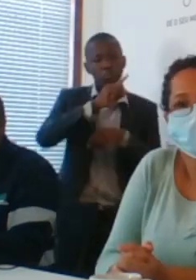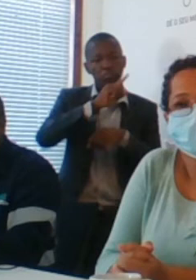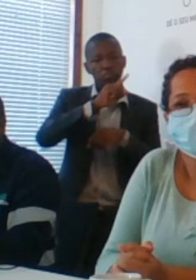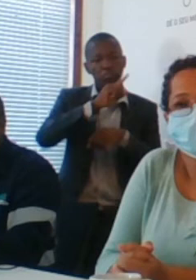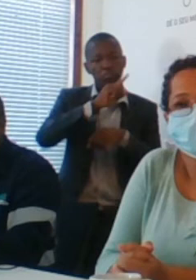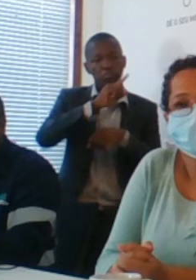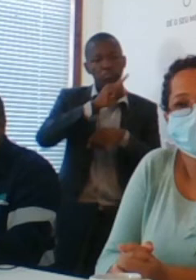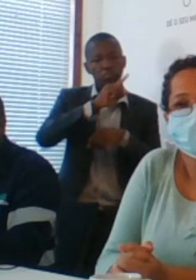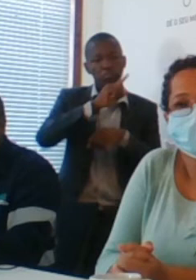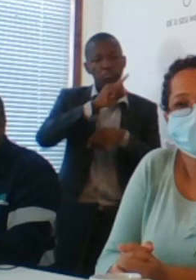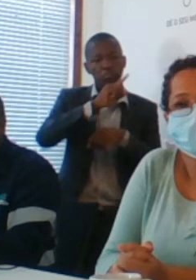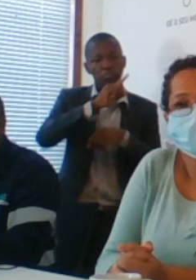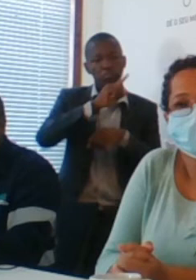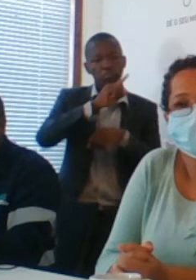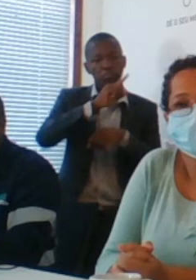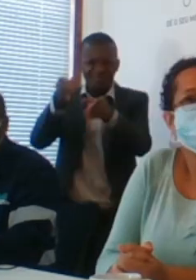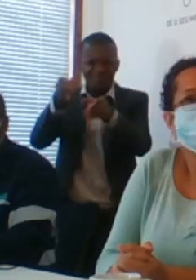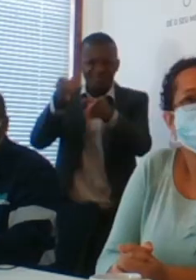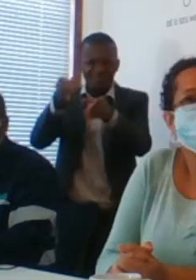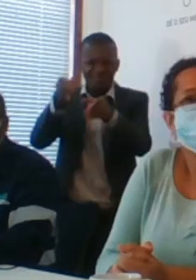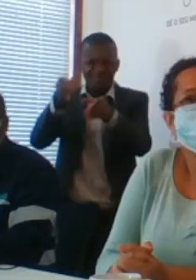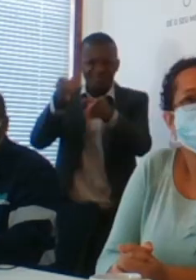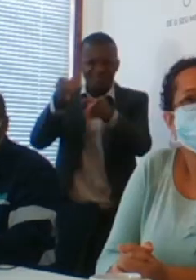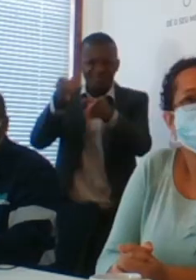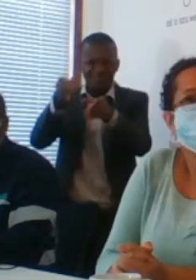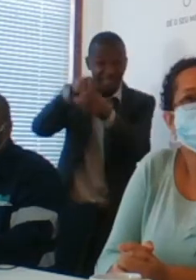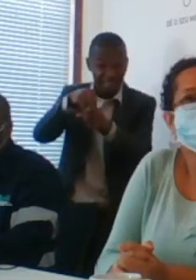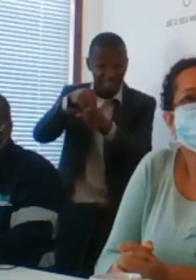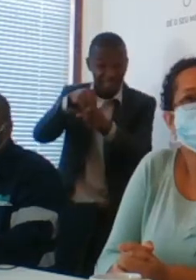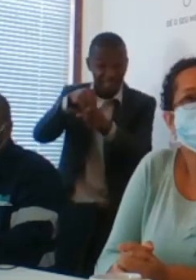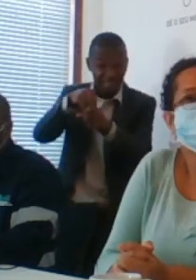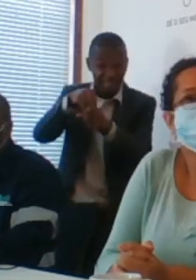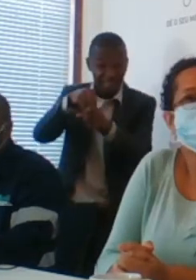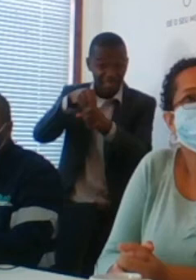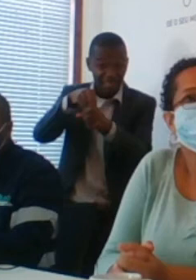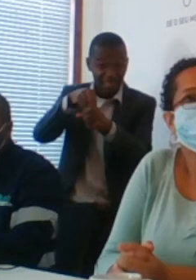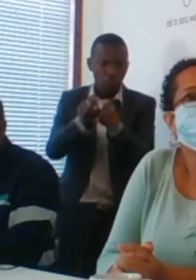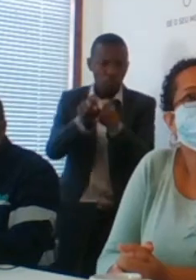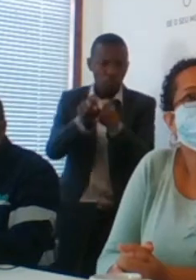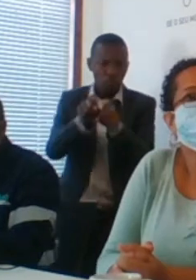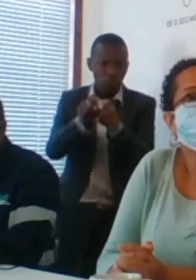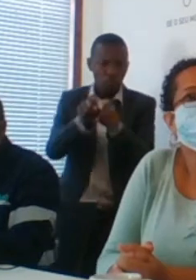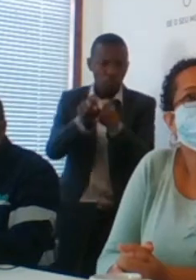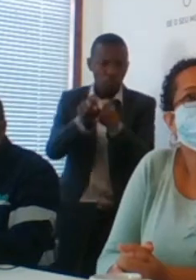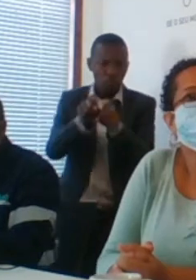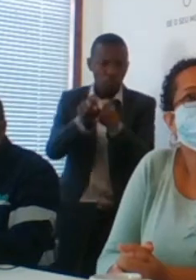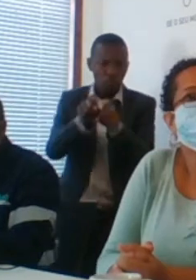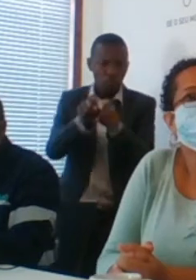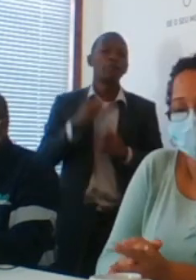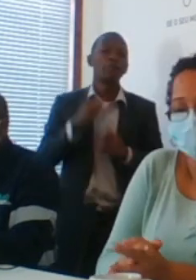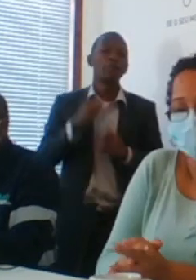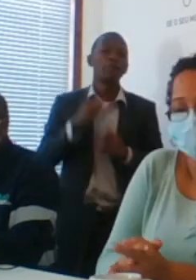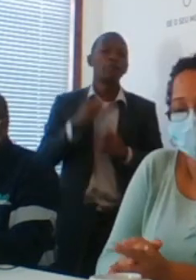Professional Education, that is in abbreviation is ANEP. We do have as well the excellence course with